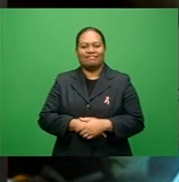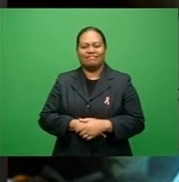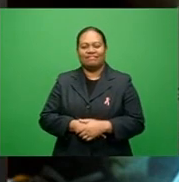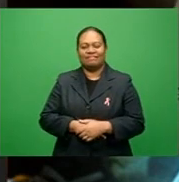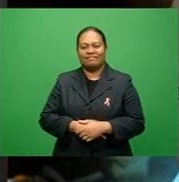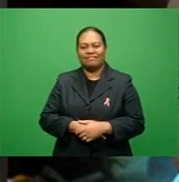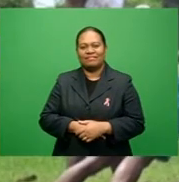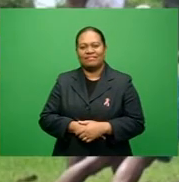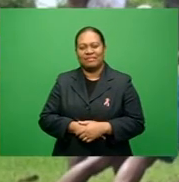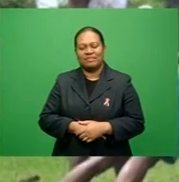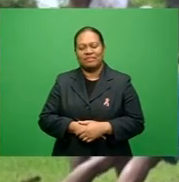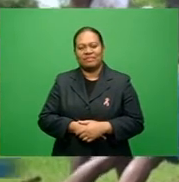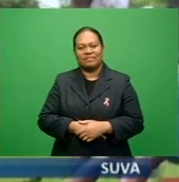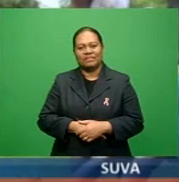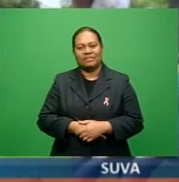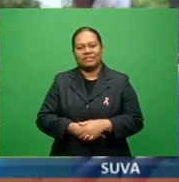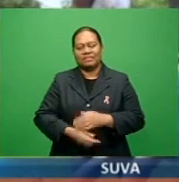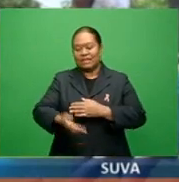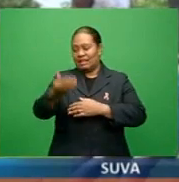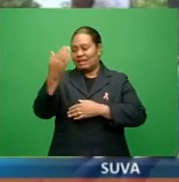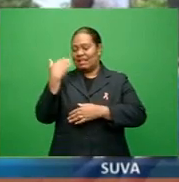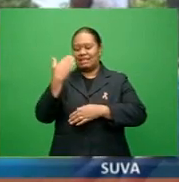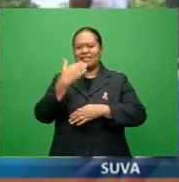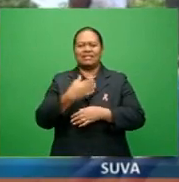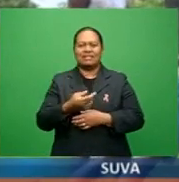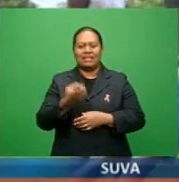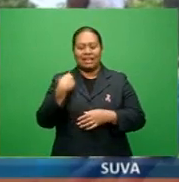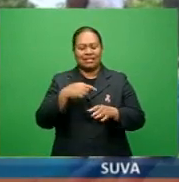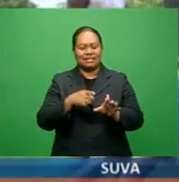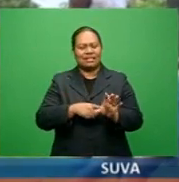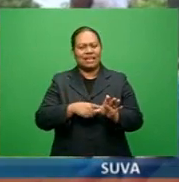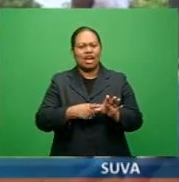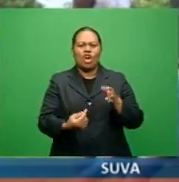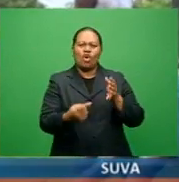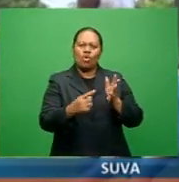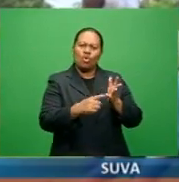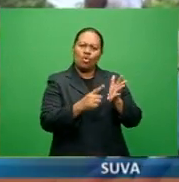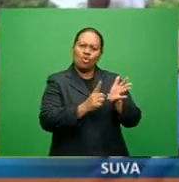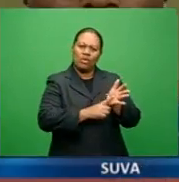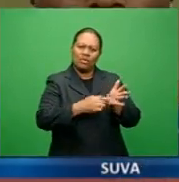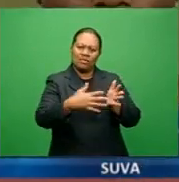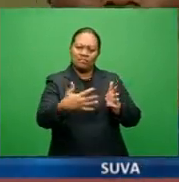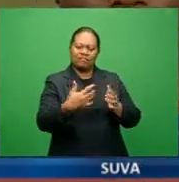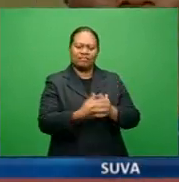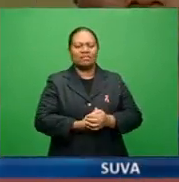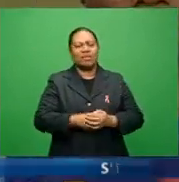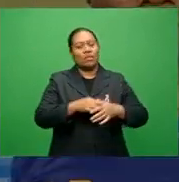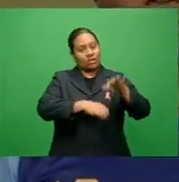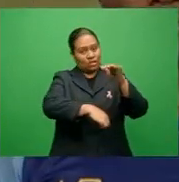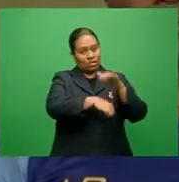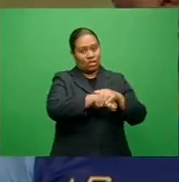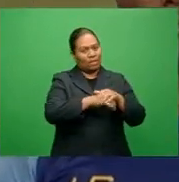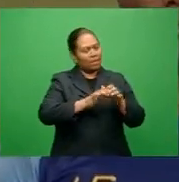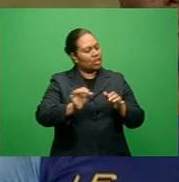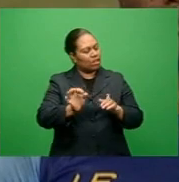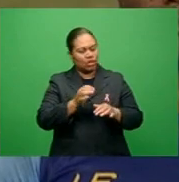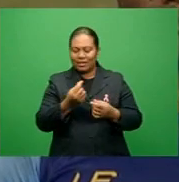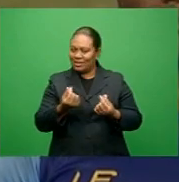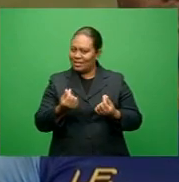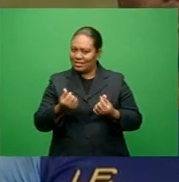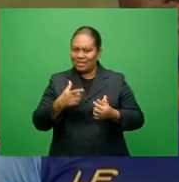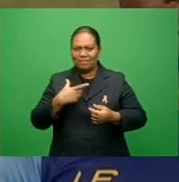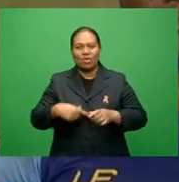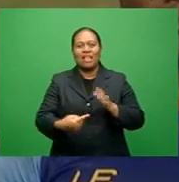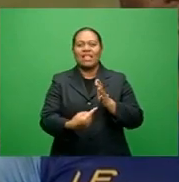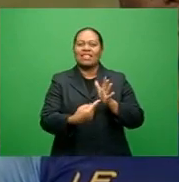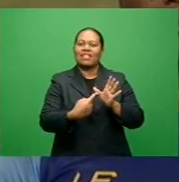more. Last year's runners-up, Uluina Kaubabas, will be vouching for the top honor, but it won't be easy with big names like